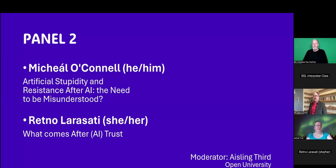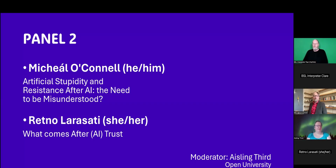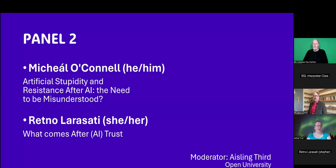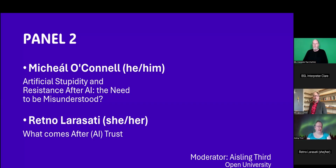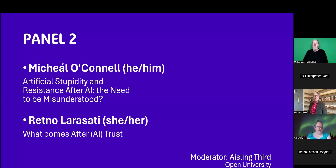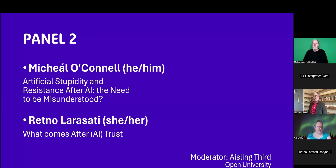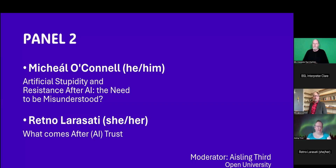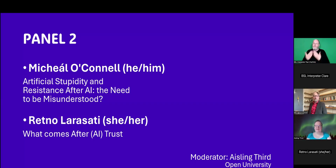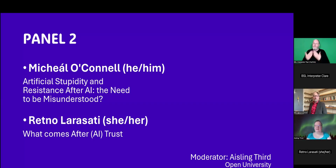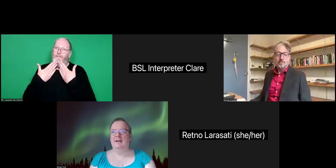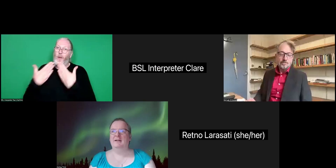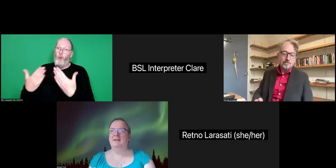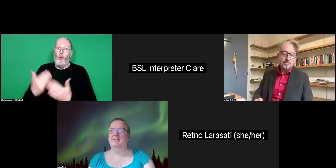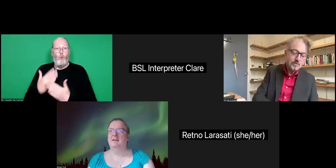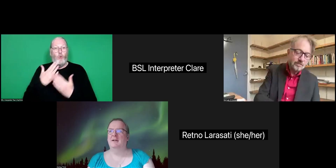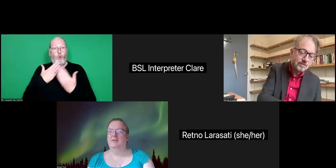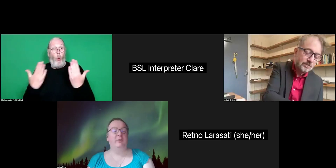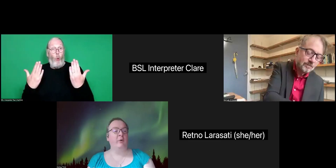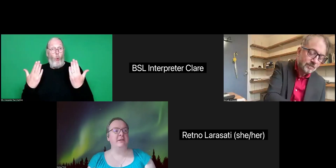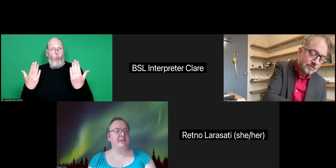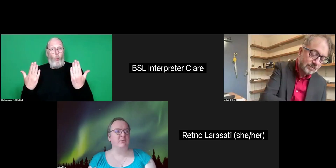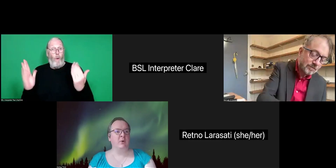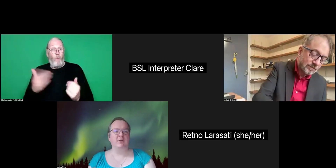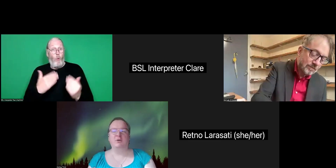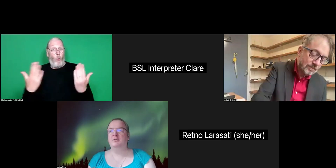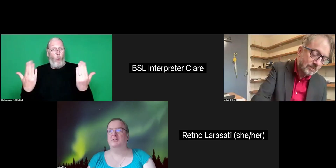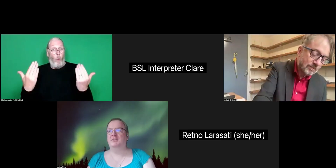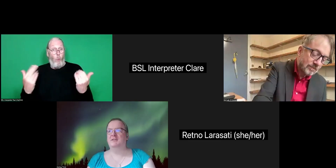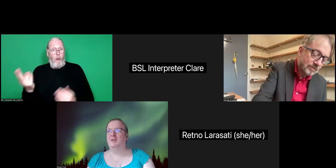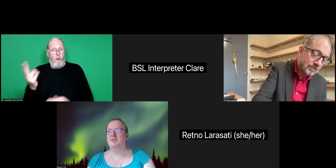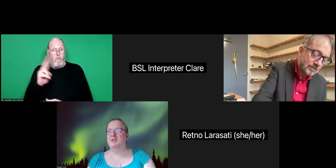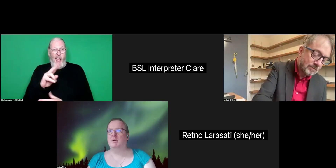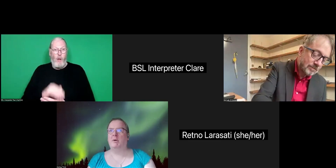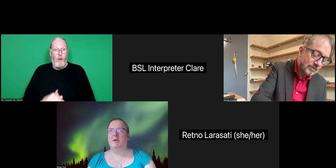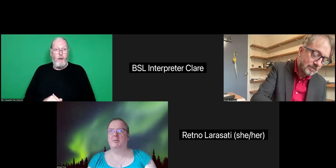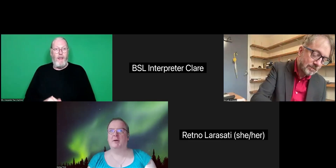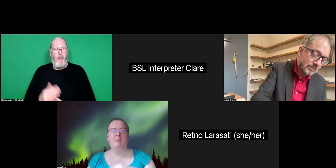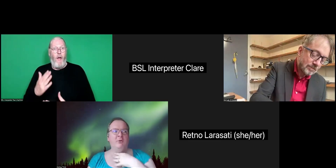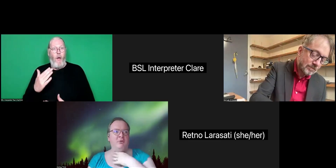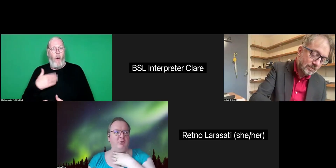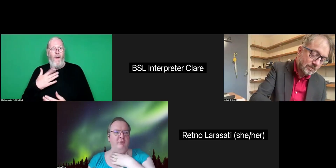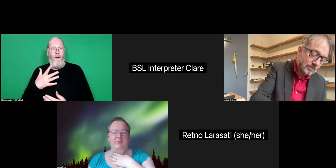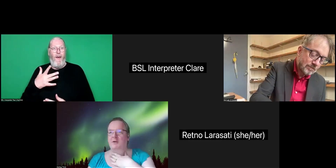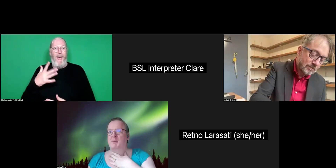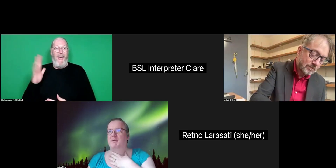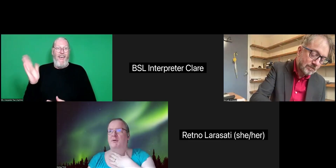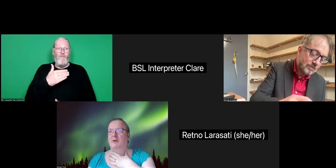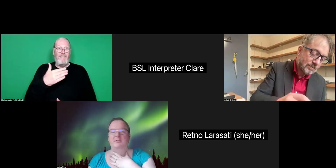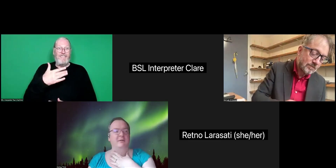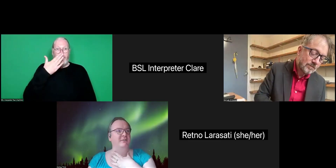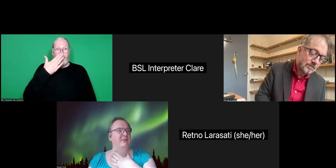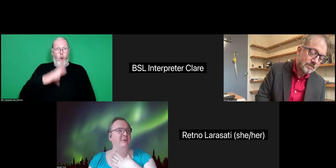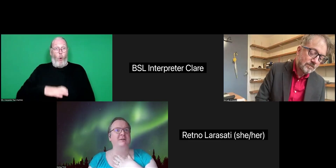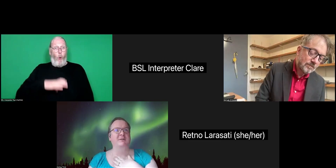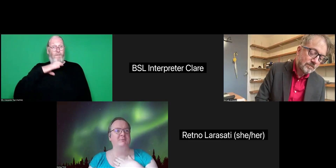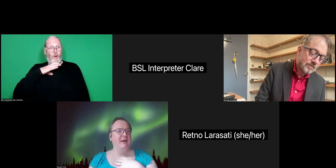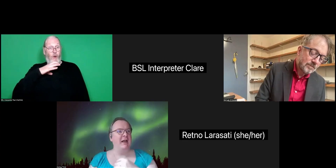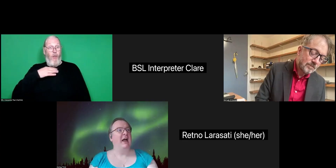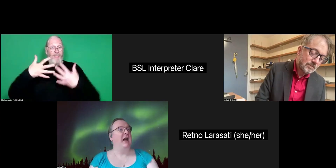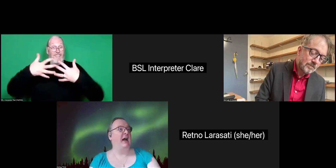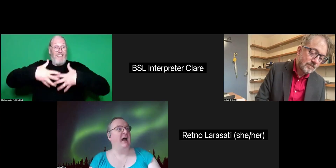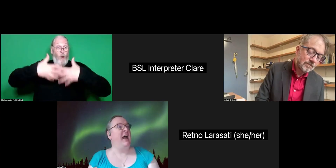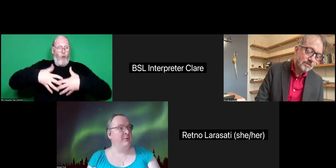Yes, welcome back, everyone. So for once, I'm quite confident the technology will work, but I'm not so confident about my voice continuing.